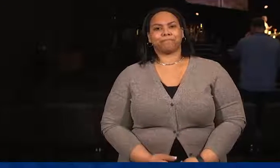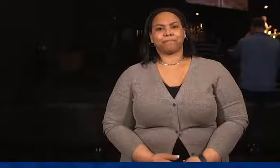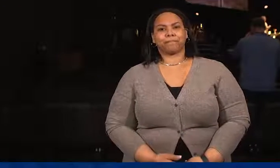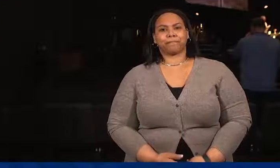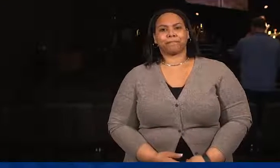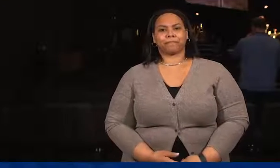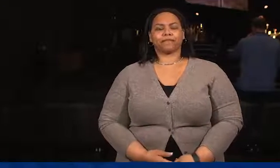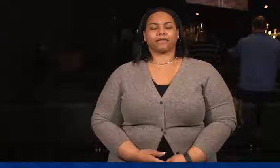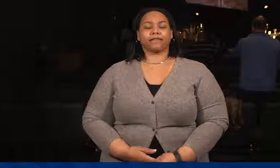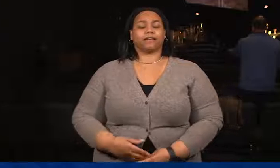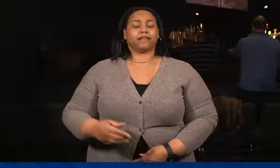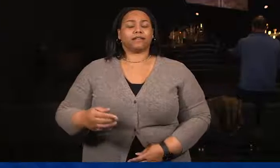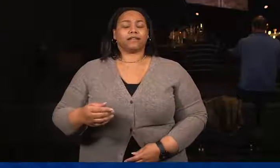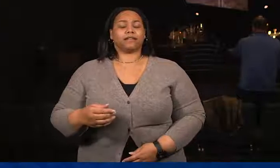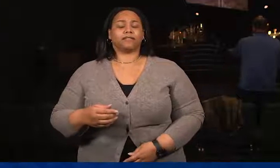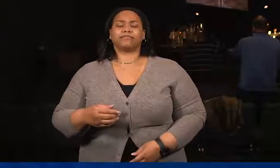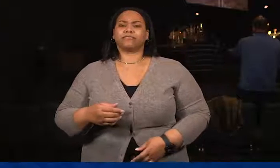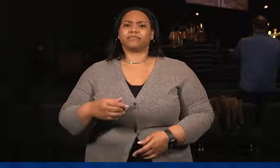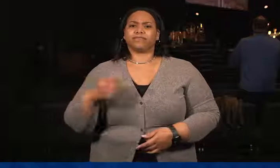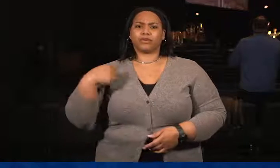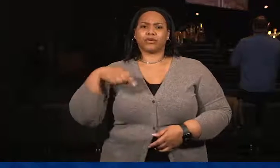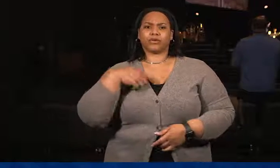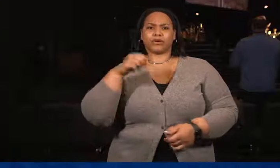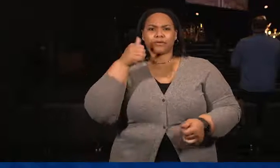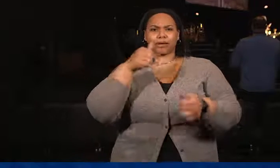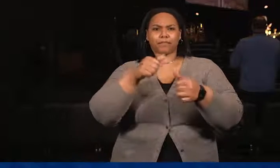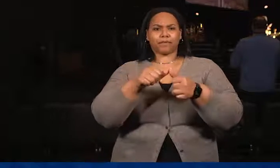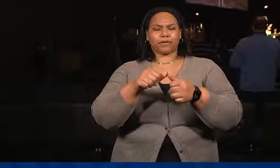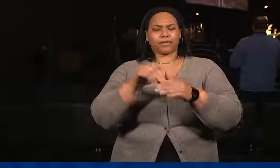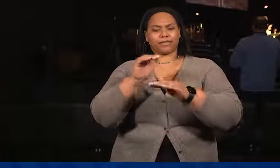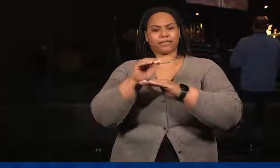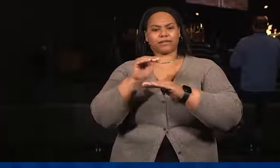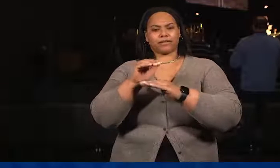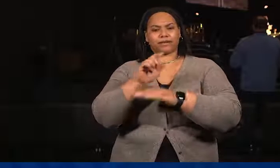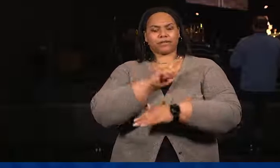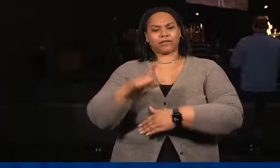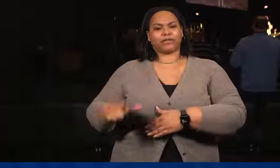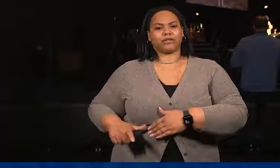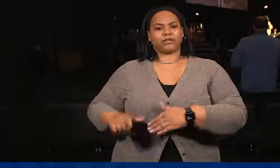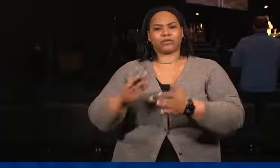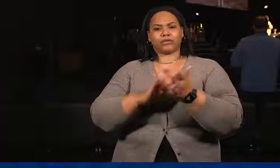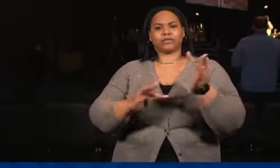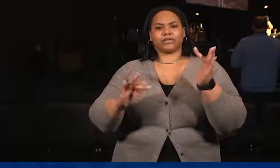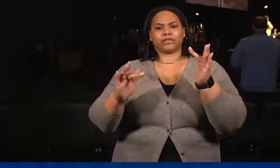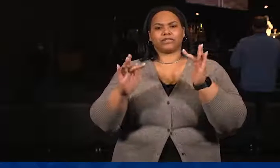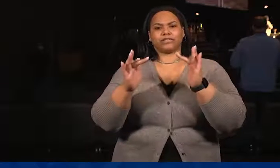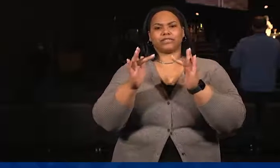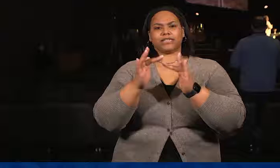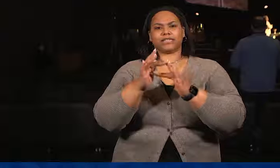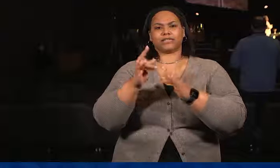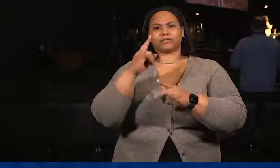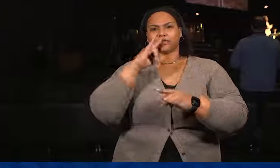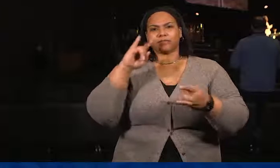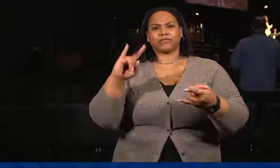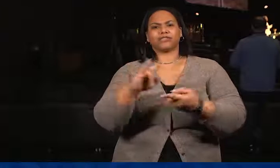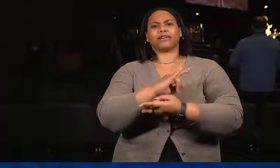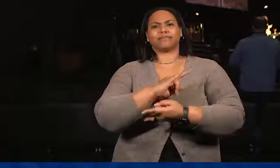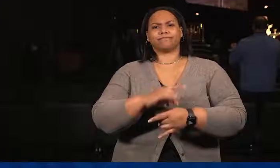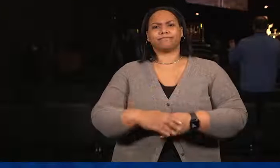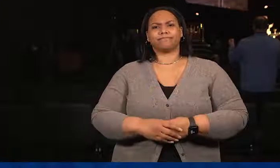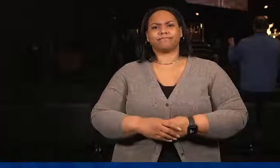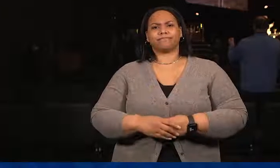Let us remember, on the night our Lord Jesus was betrayed, he took the